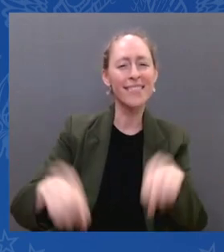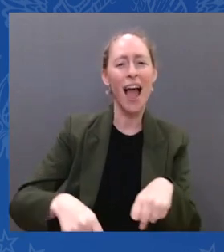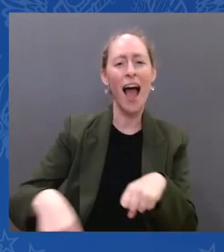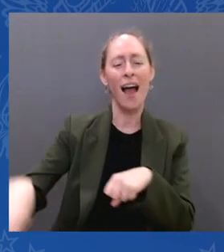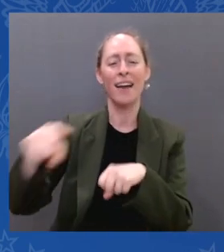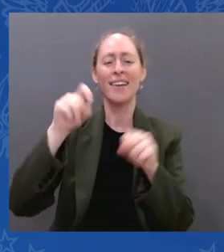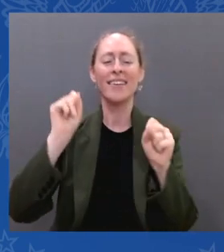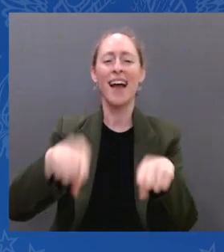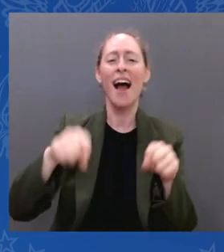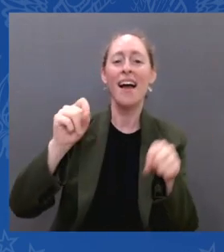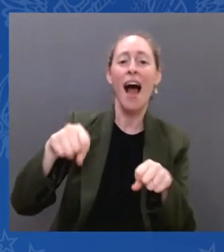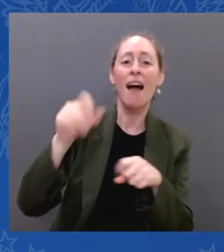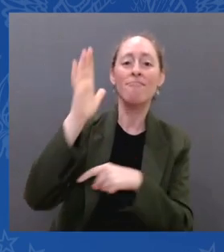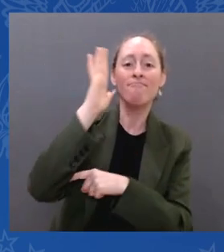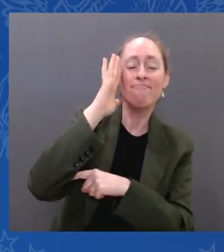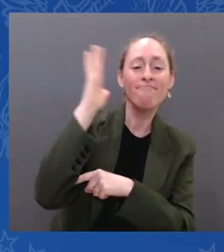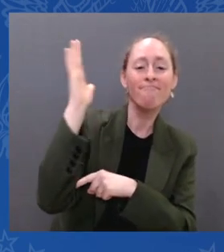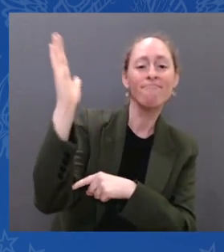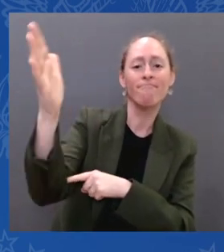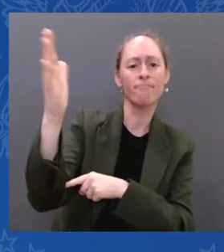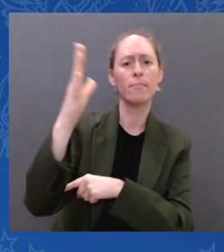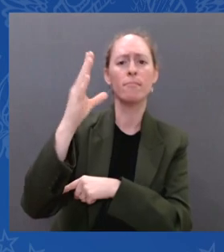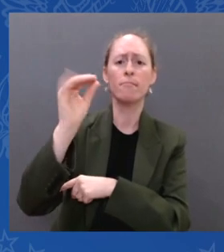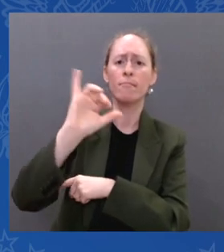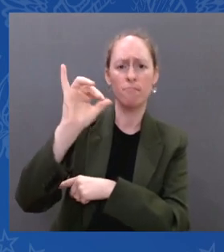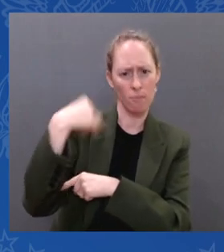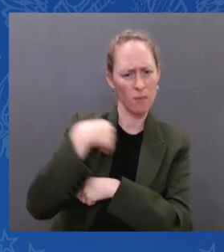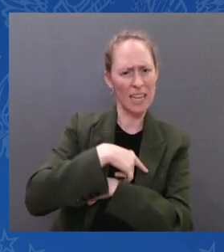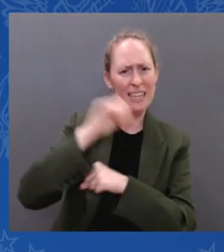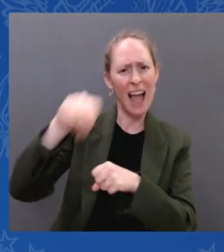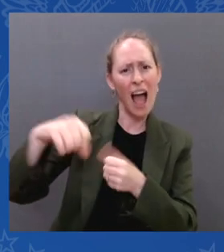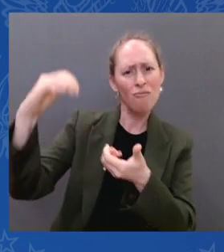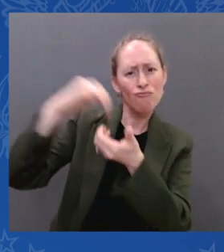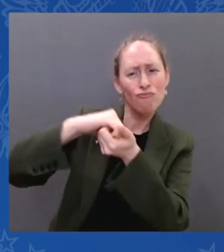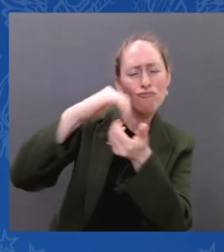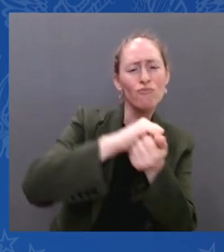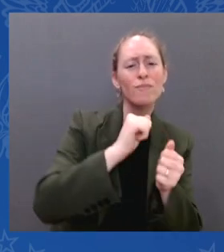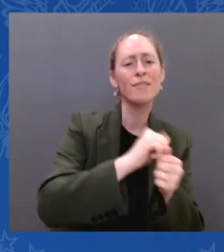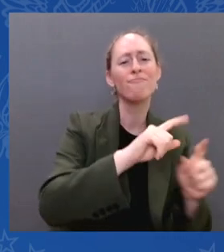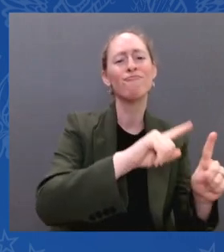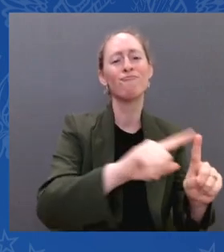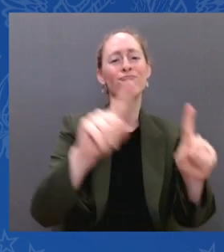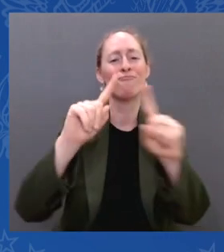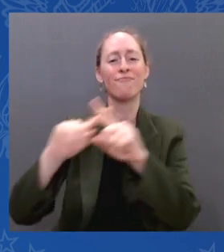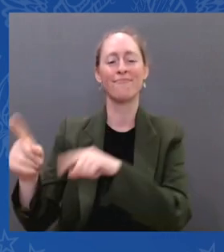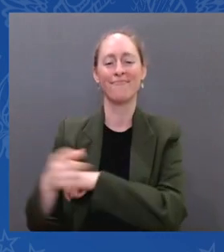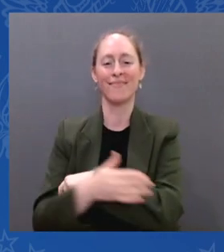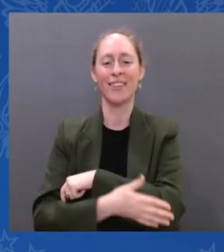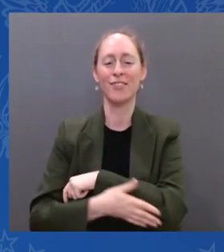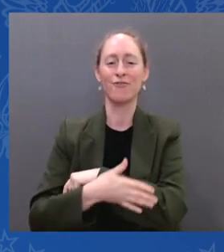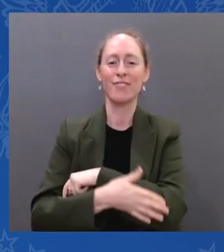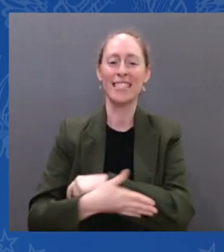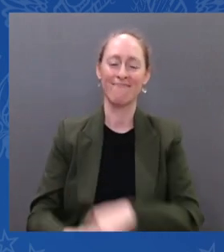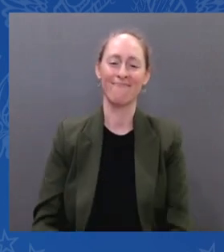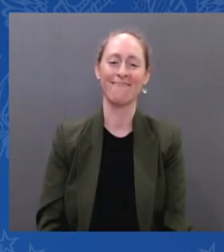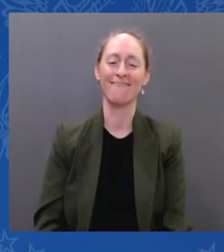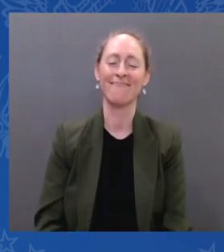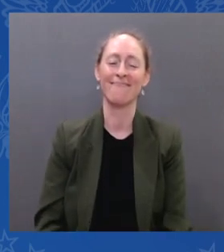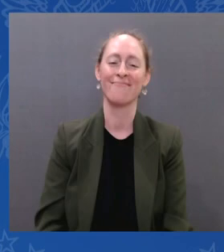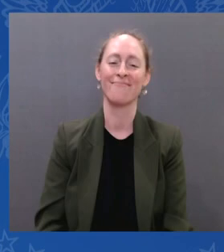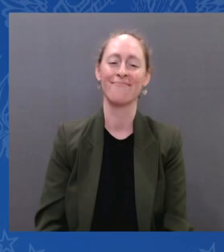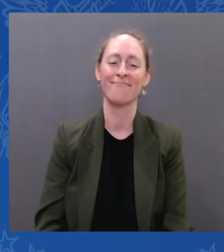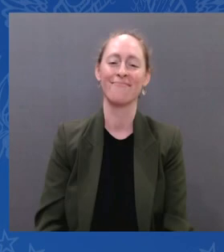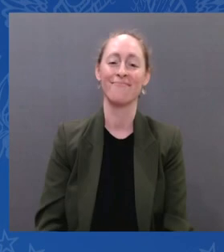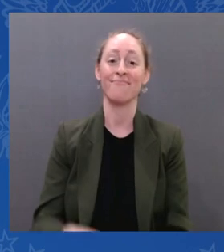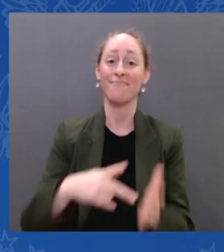look to the heavens with excitement and ambition. With that, it is my great honor to